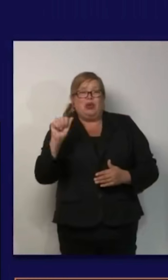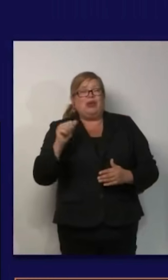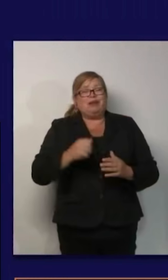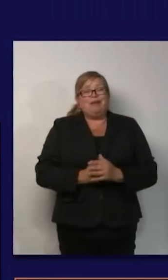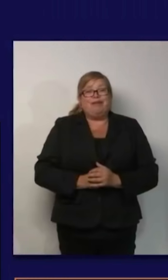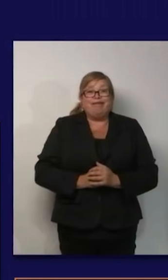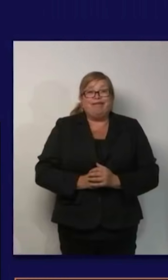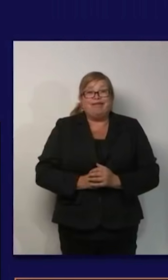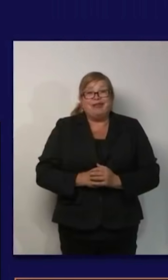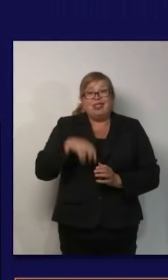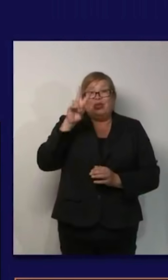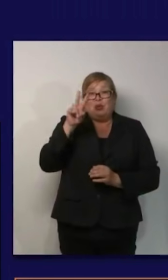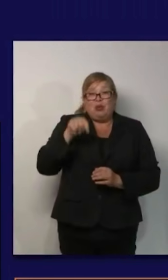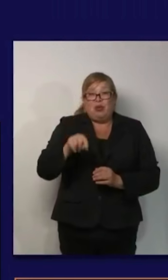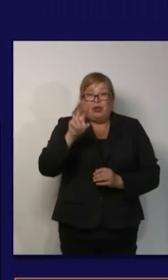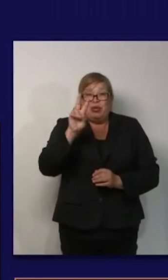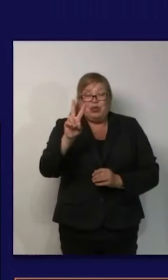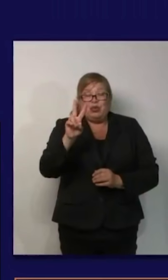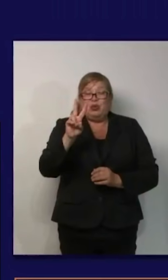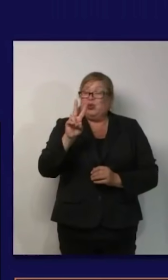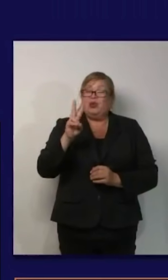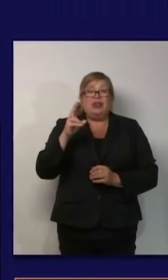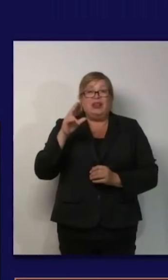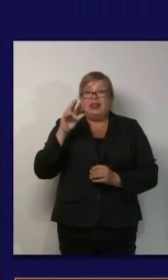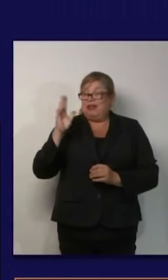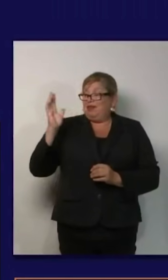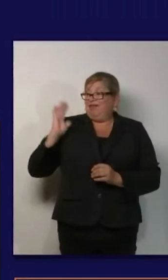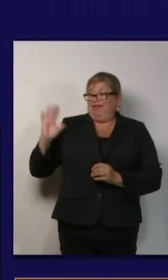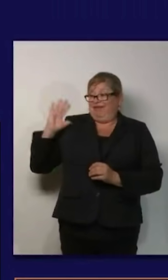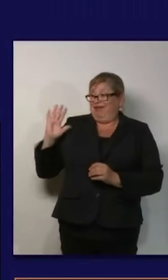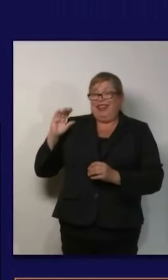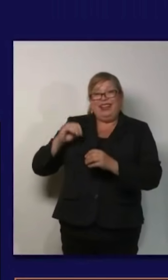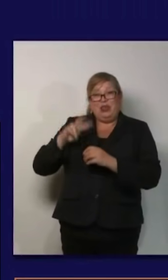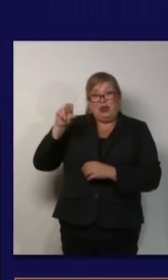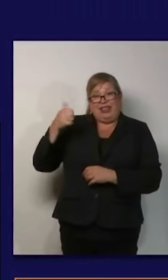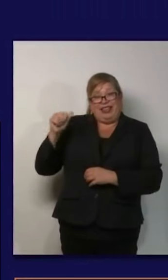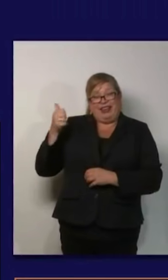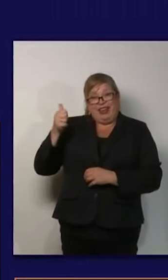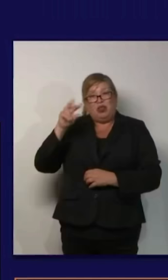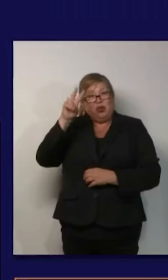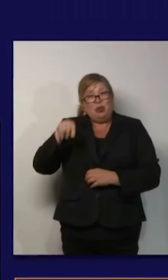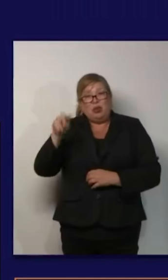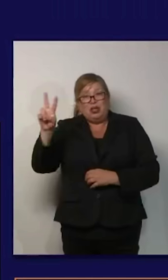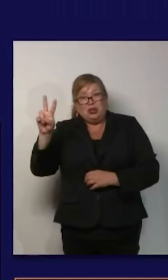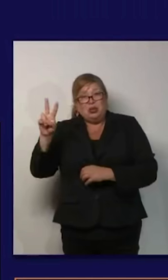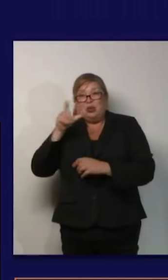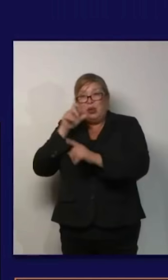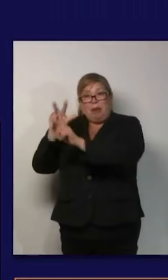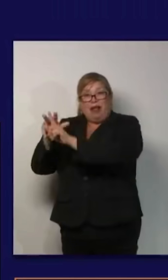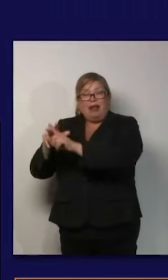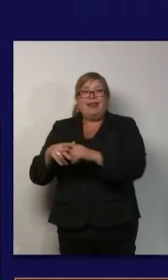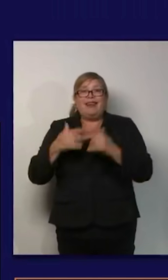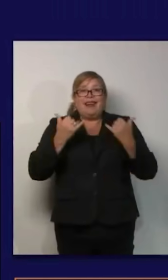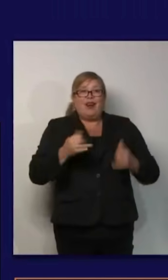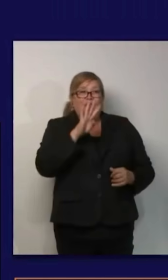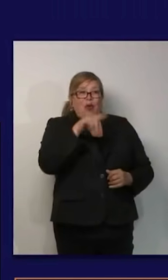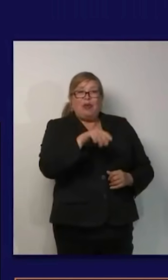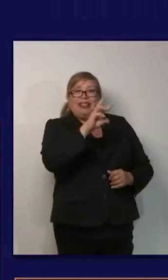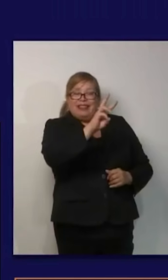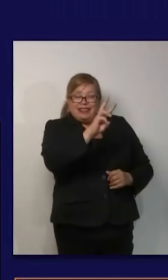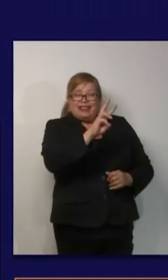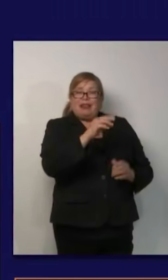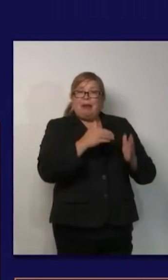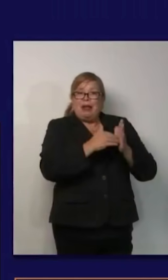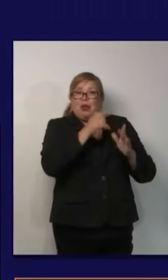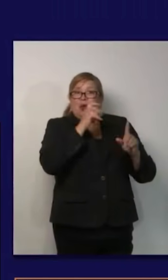program. 2.2, the peak in 2010. Now 4.6 million filing